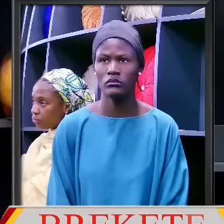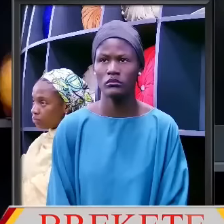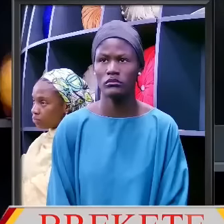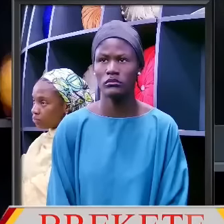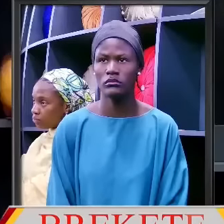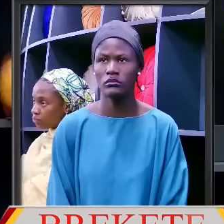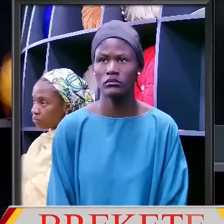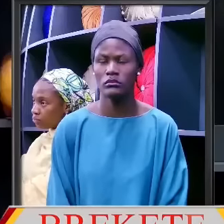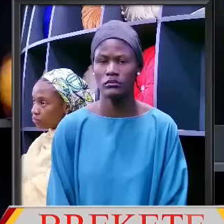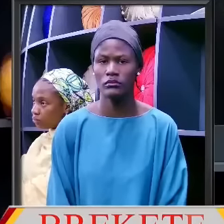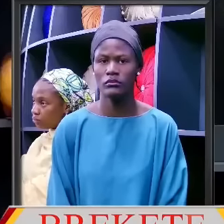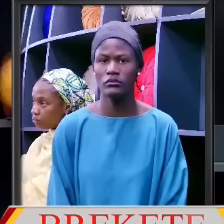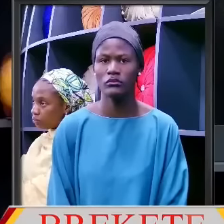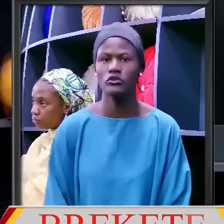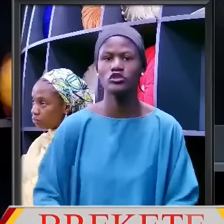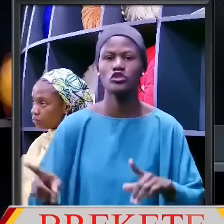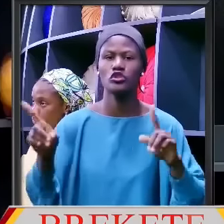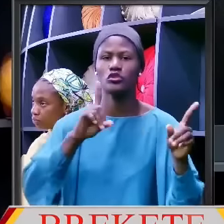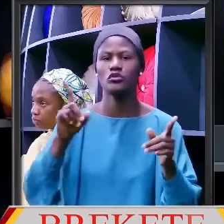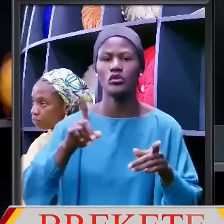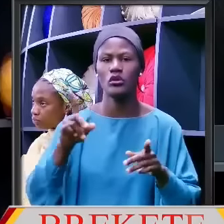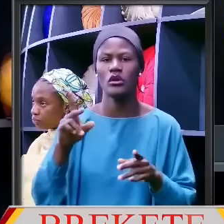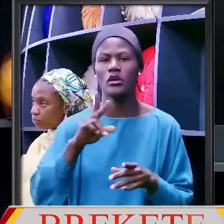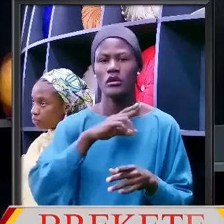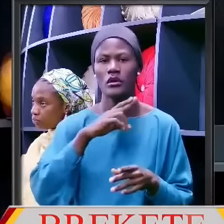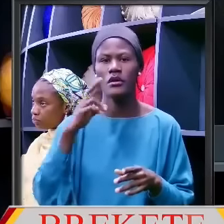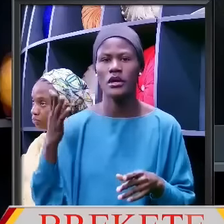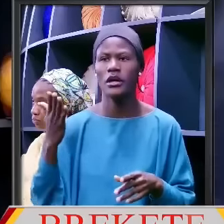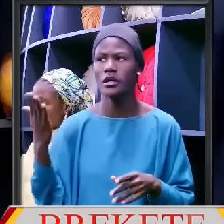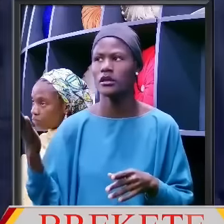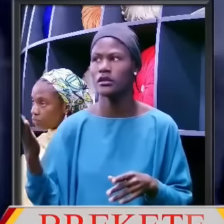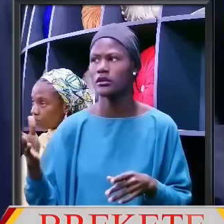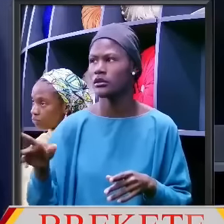put sentiment apart and do the right thing. But this time